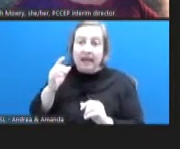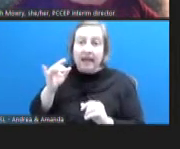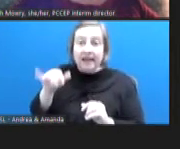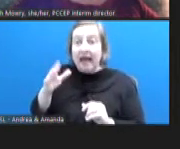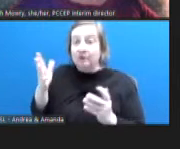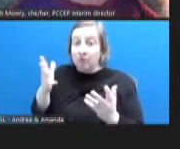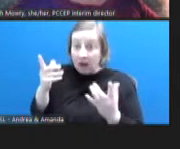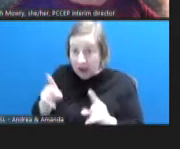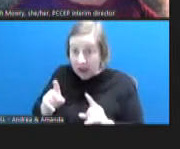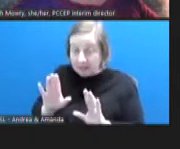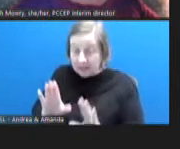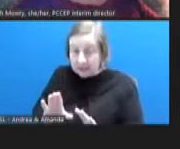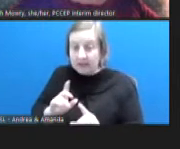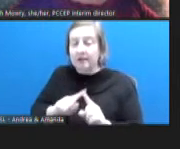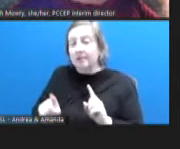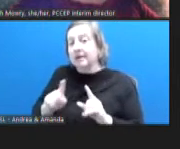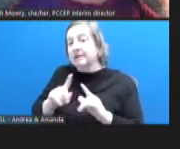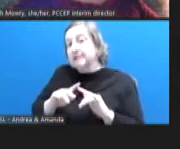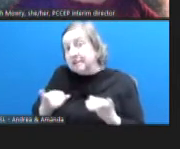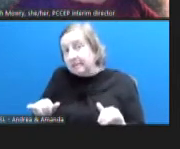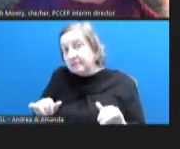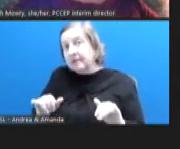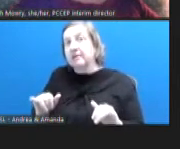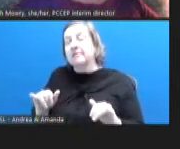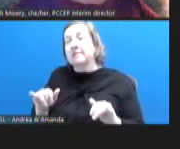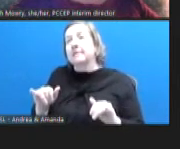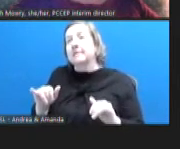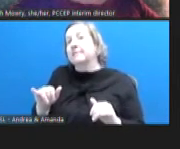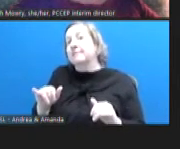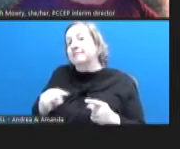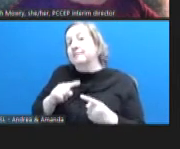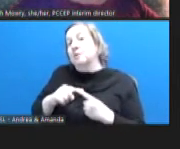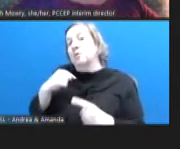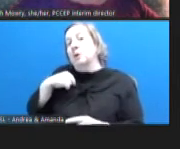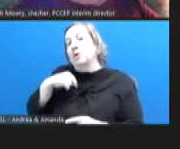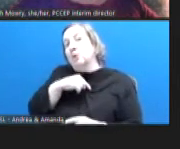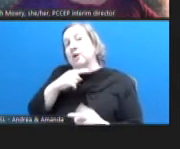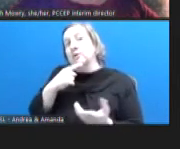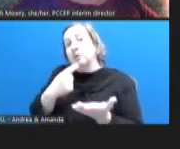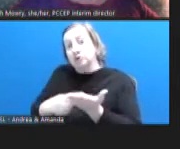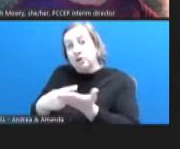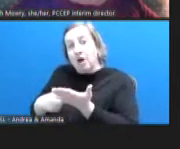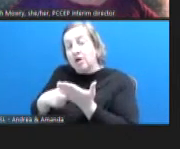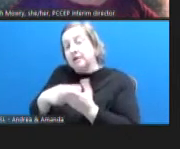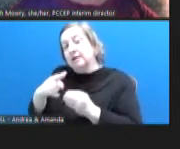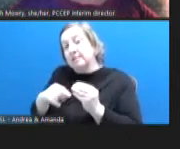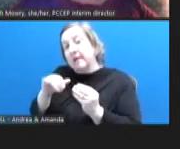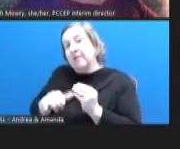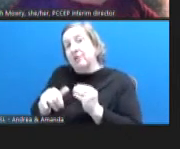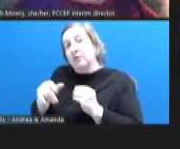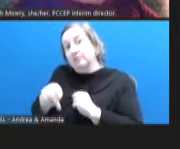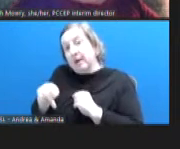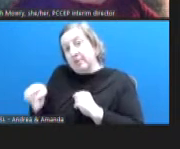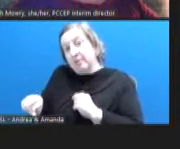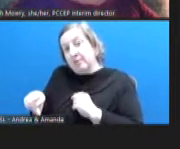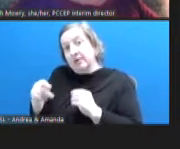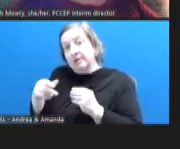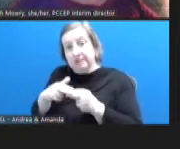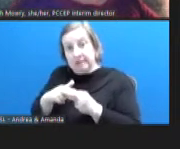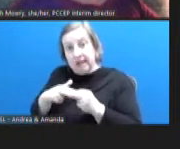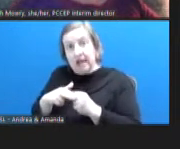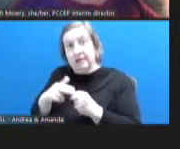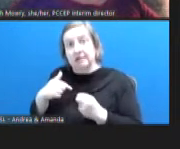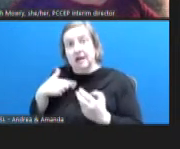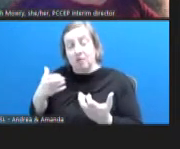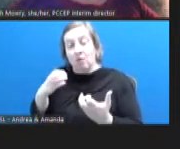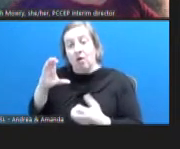happened, but at the same time, you know, when we were talking about these PowerPoint slides, I really want